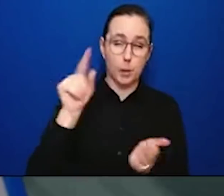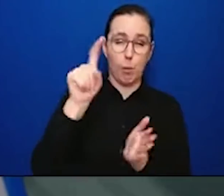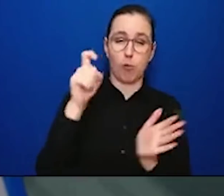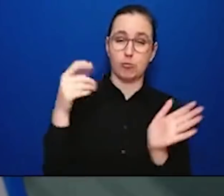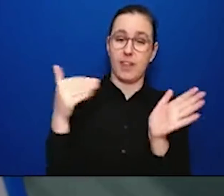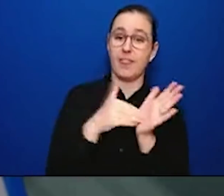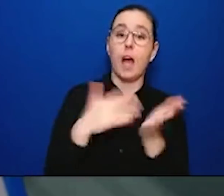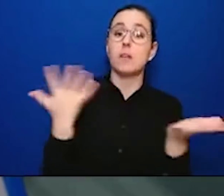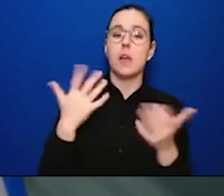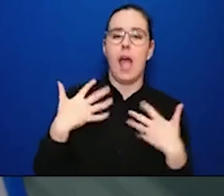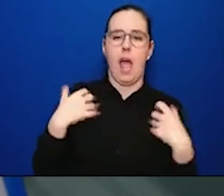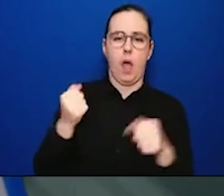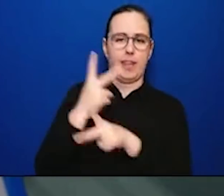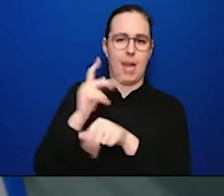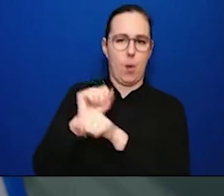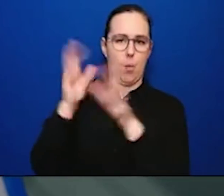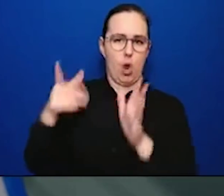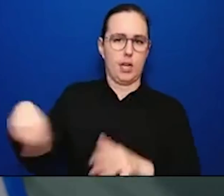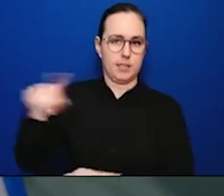about